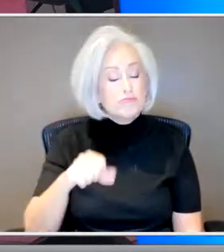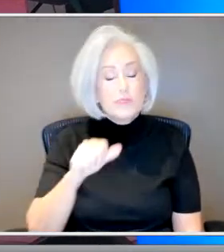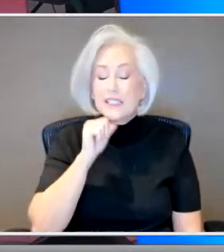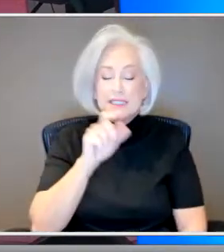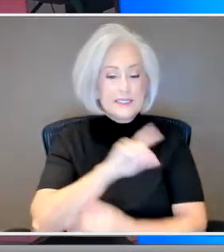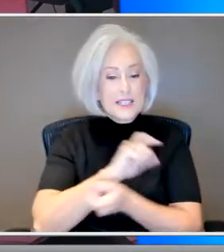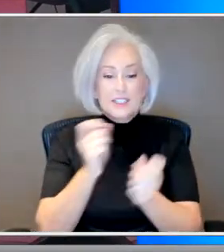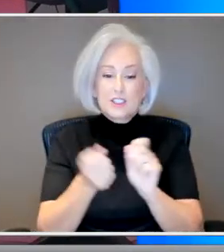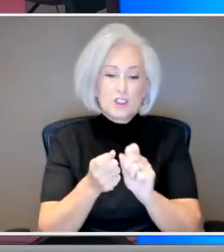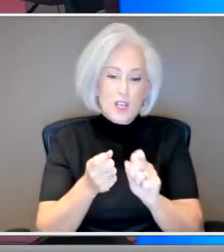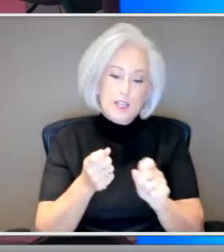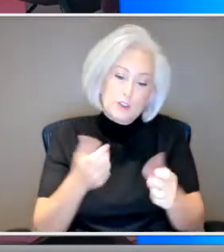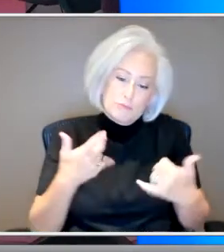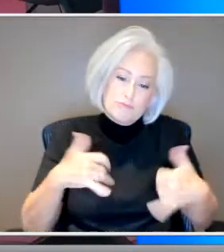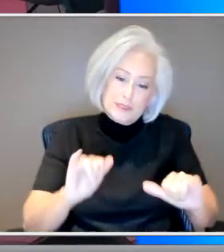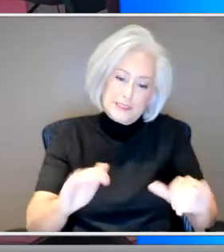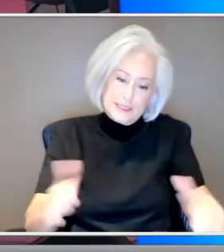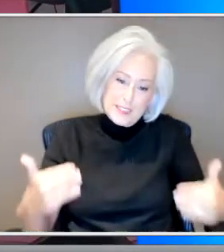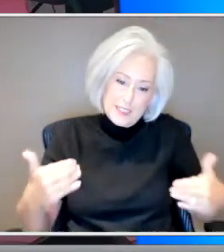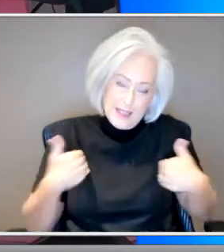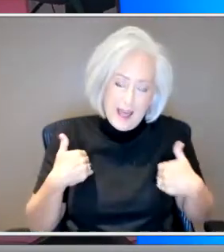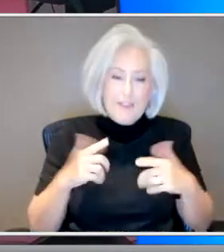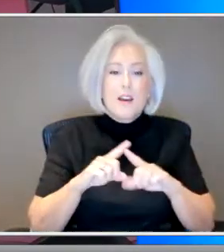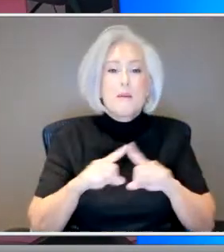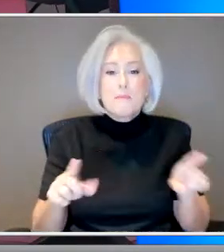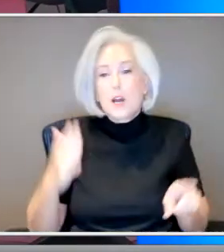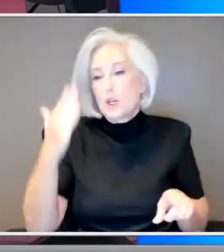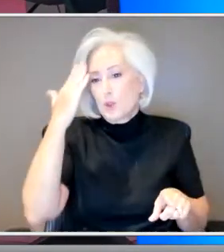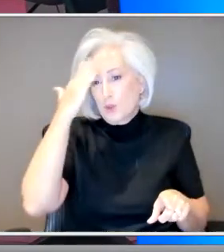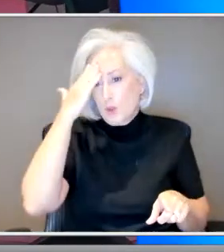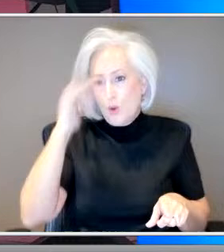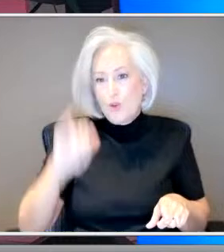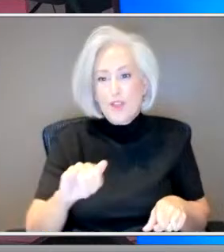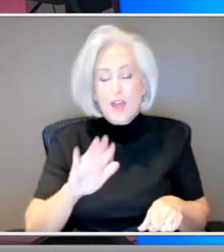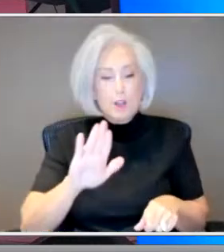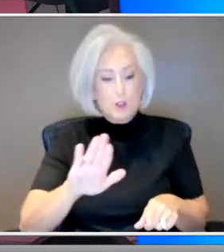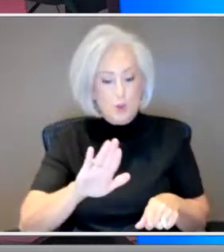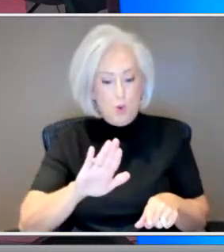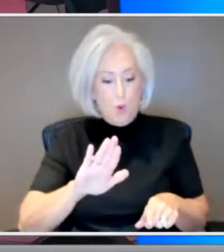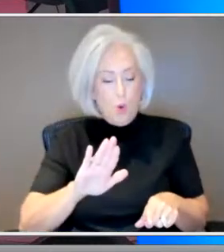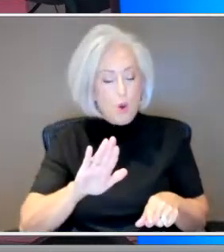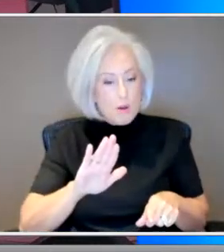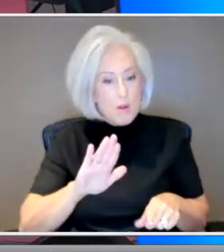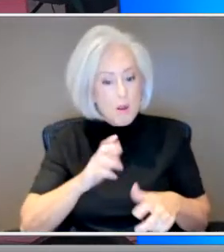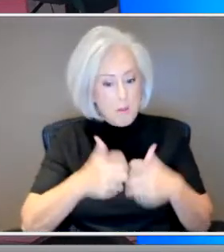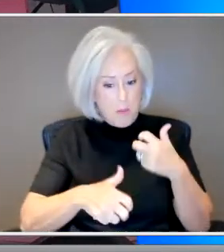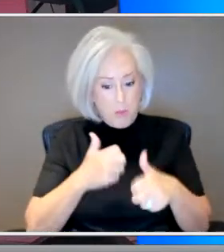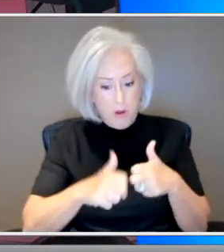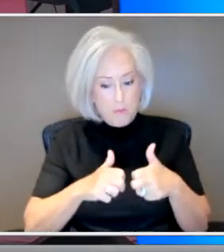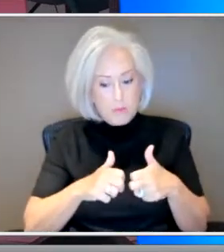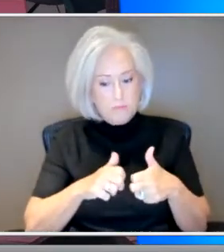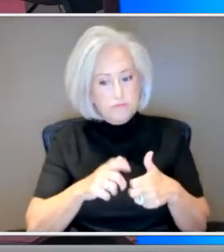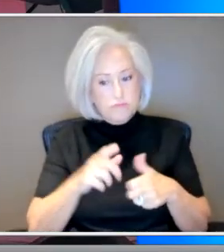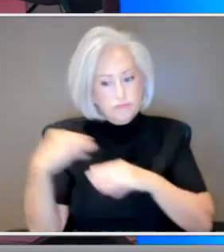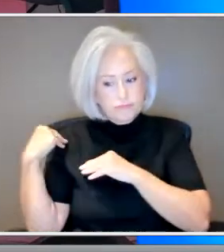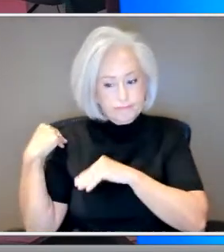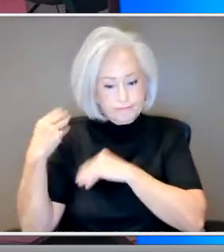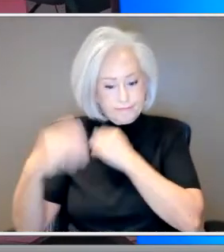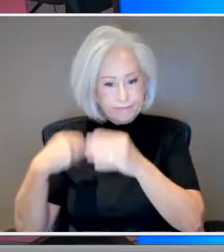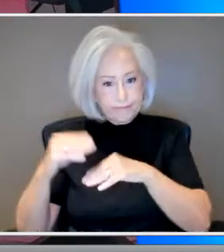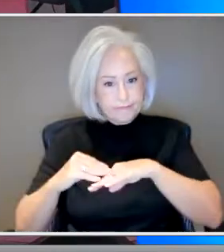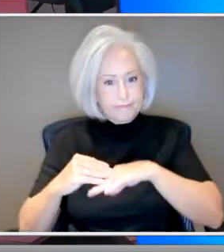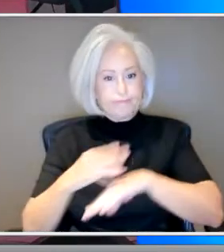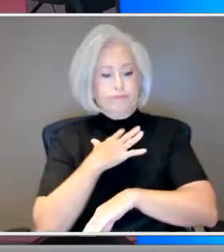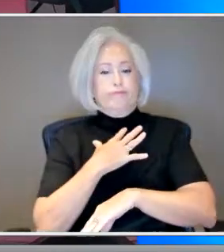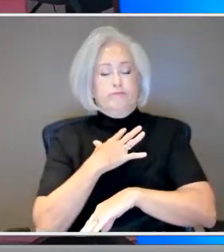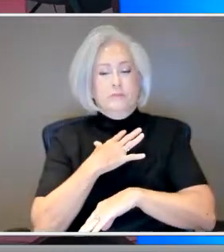it. Right. But you did learn that the genesis of your cardiac problems is genetic. Yep. Do you know if anyone else in your